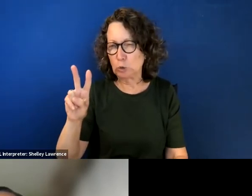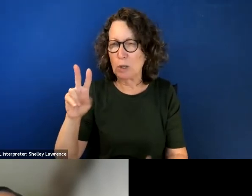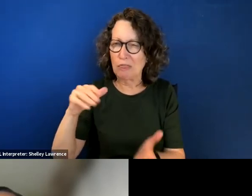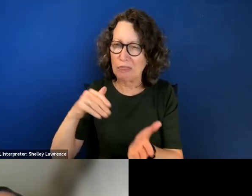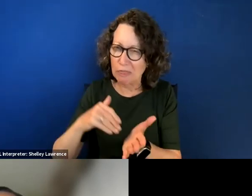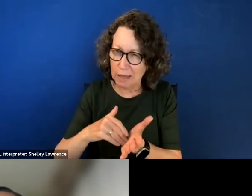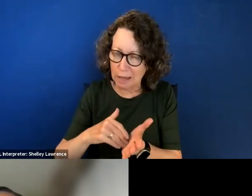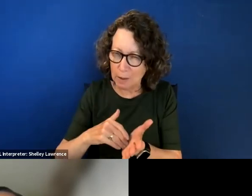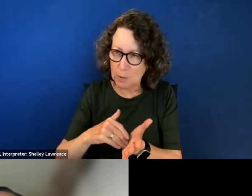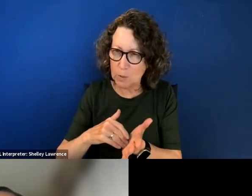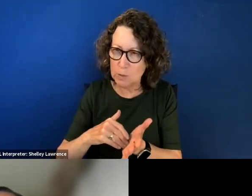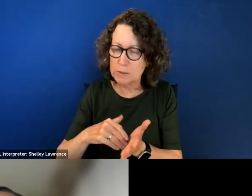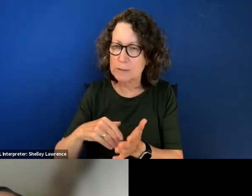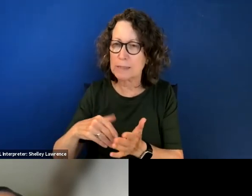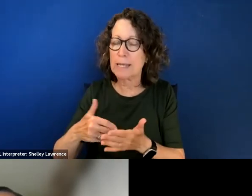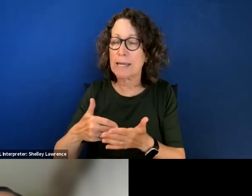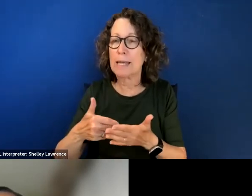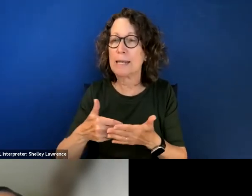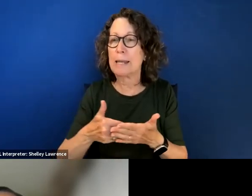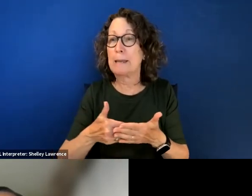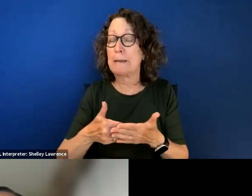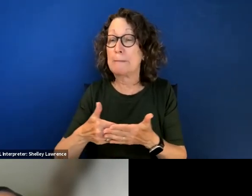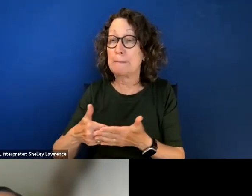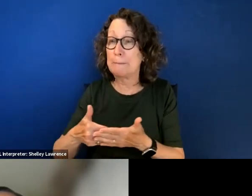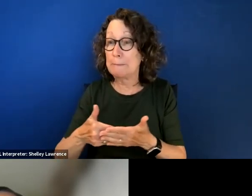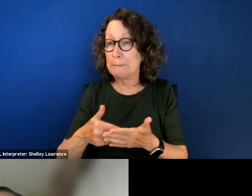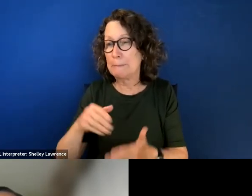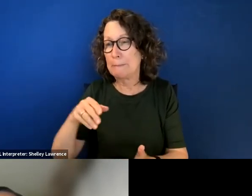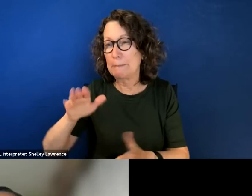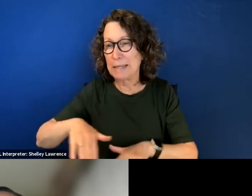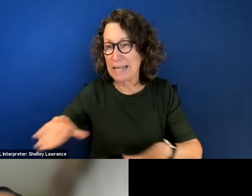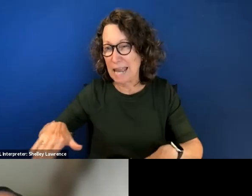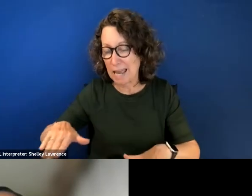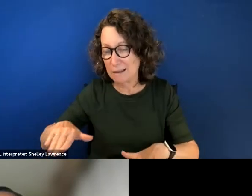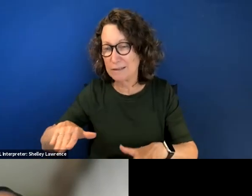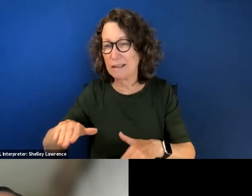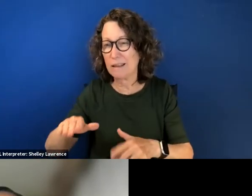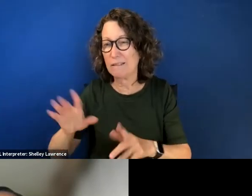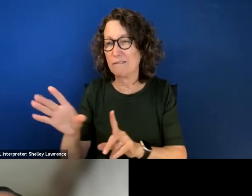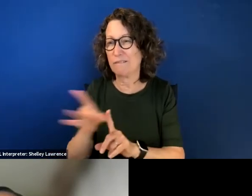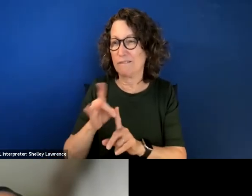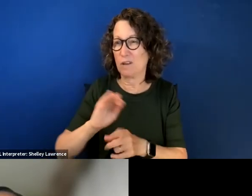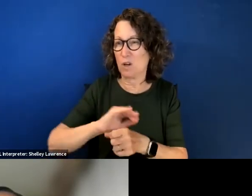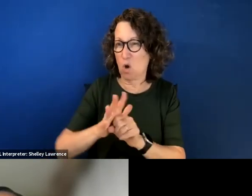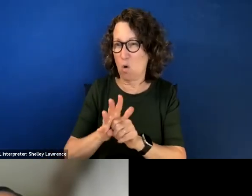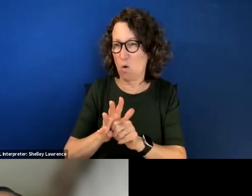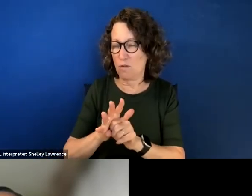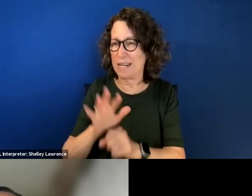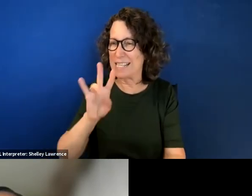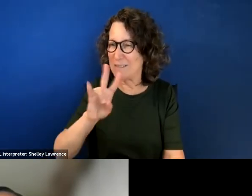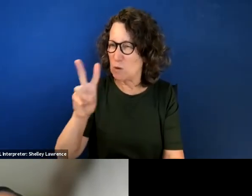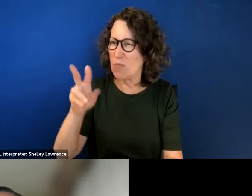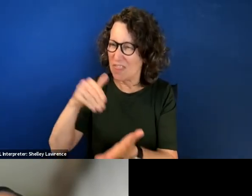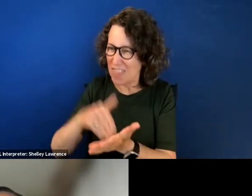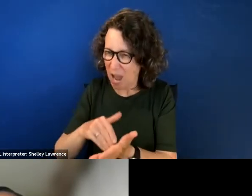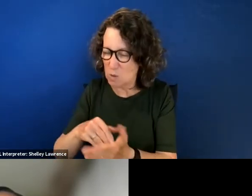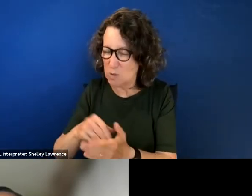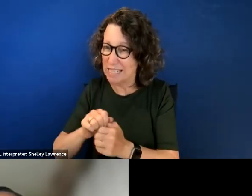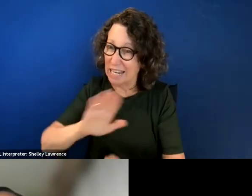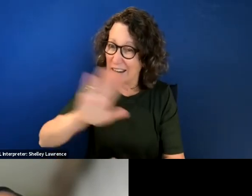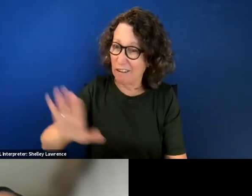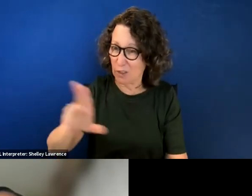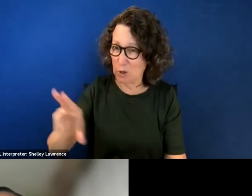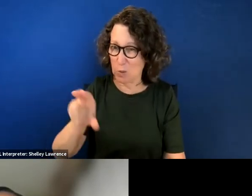72,000 pediatric COVID cases occurred in our nation. So in 1 week, 72,000 new